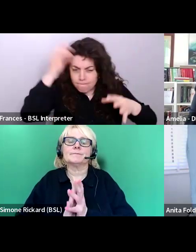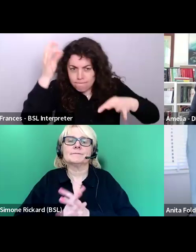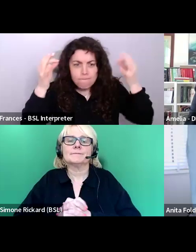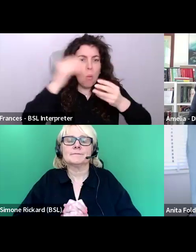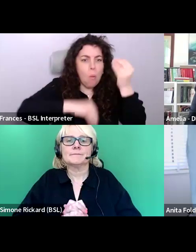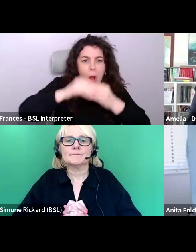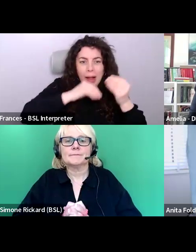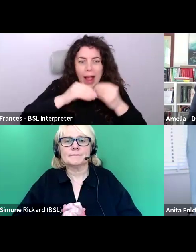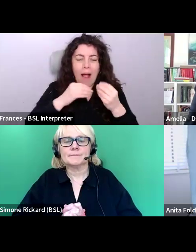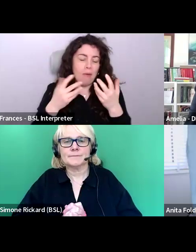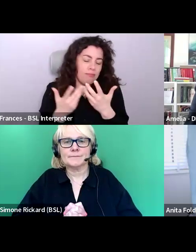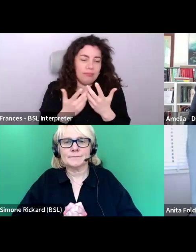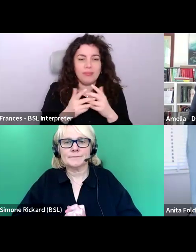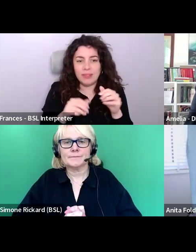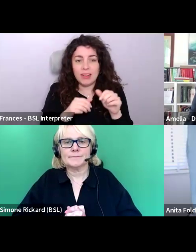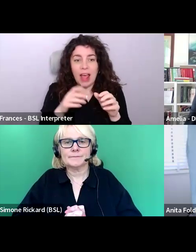I would say.